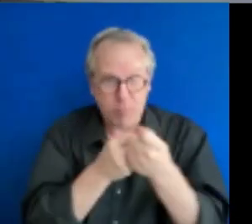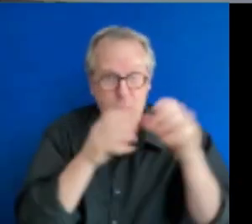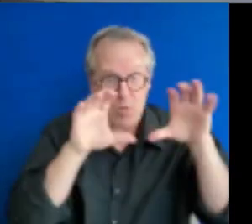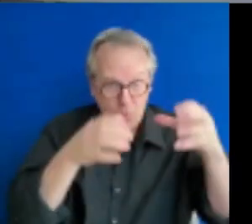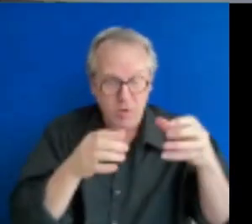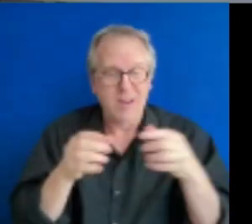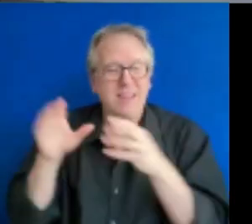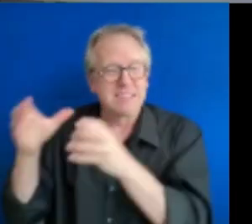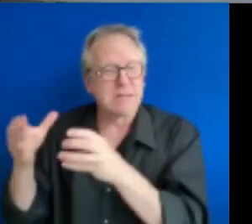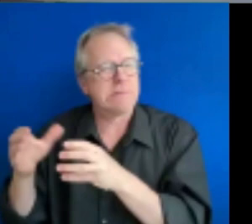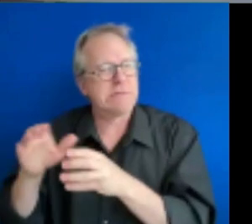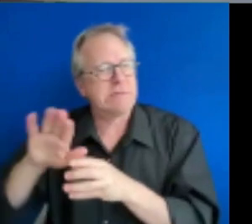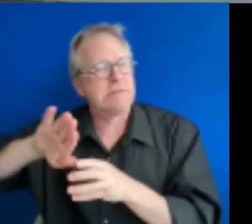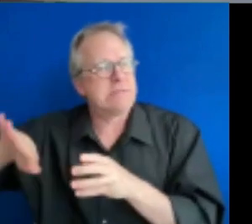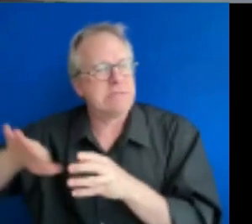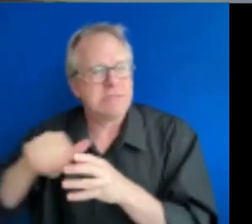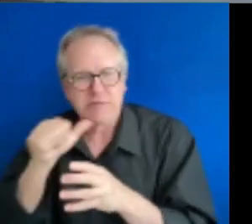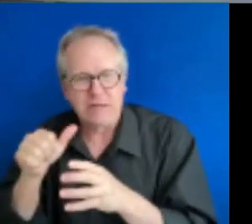this arena of